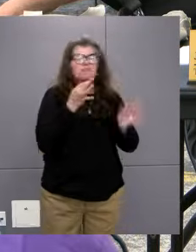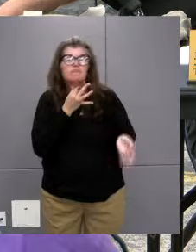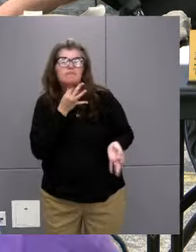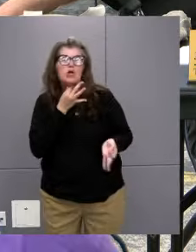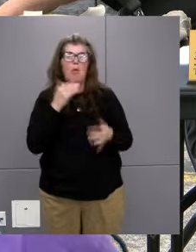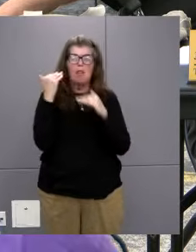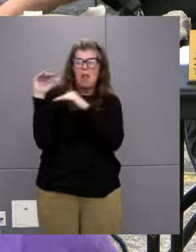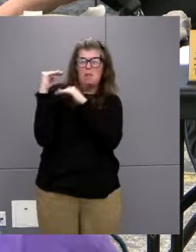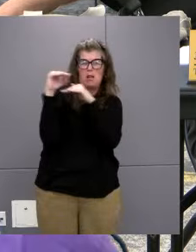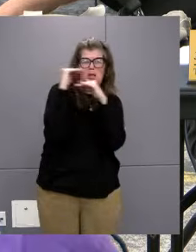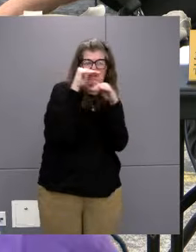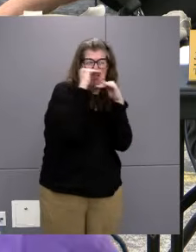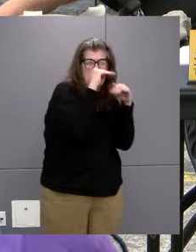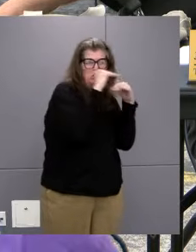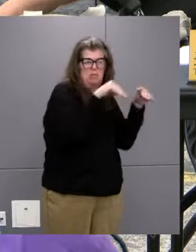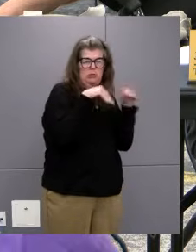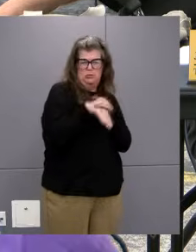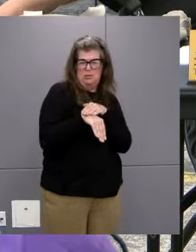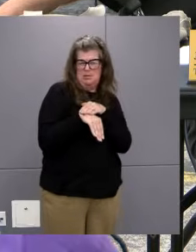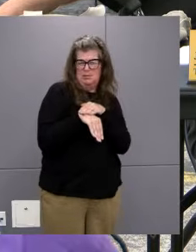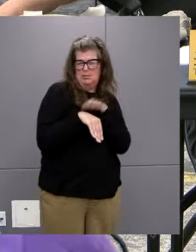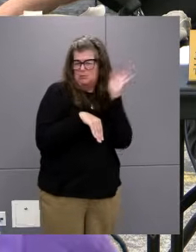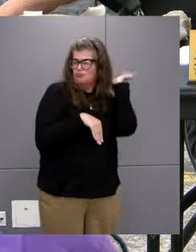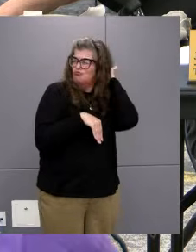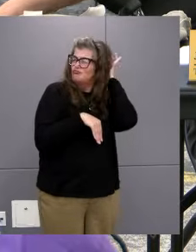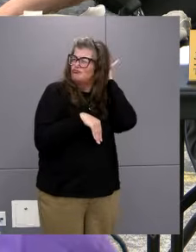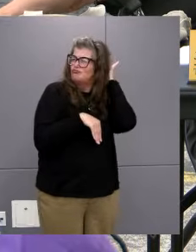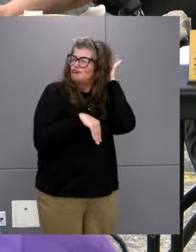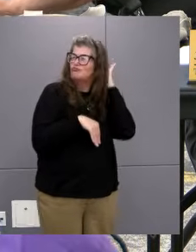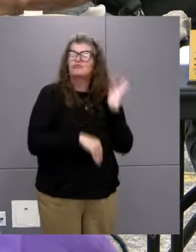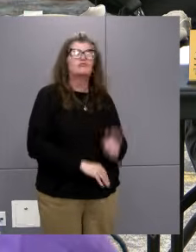being limited to access anywhere.